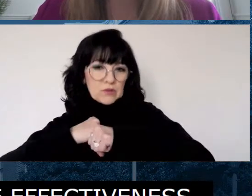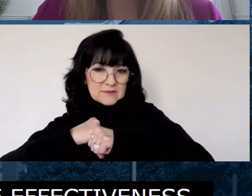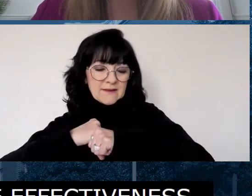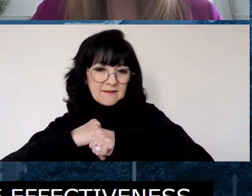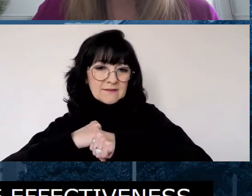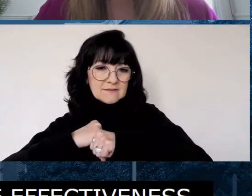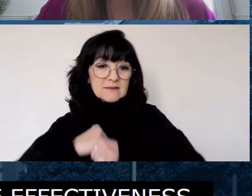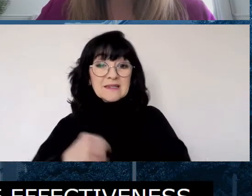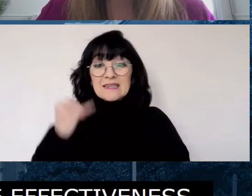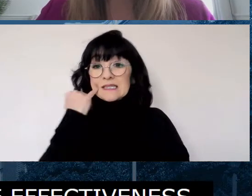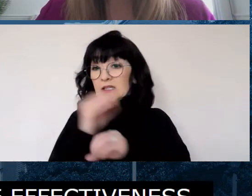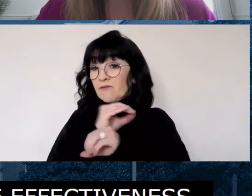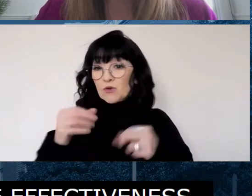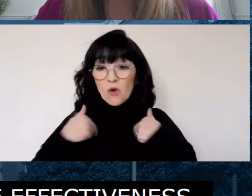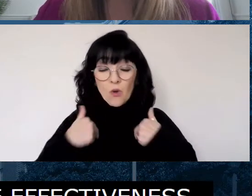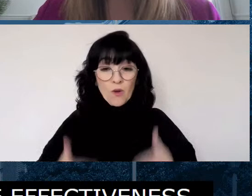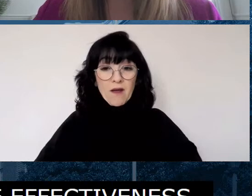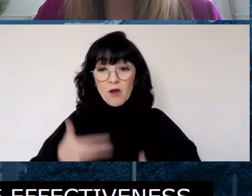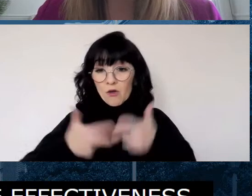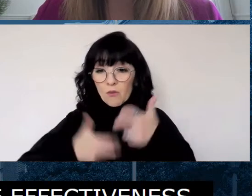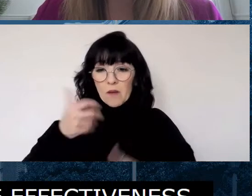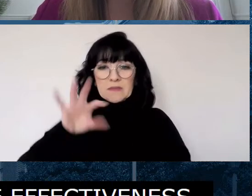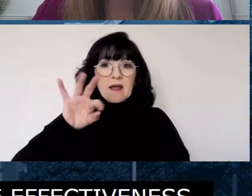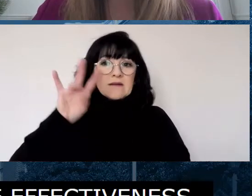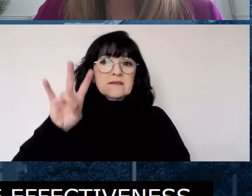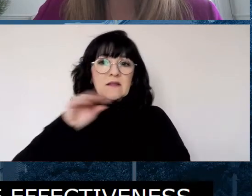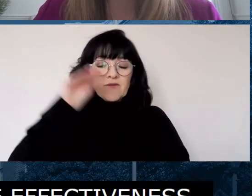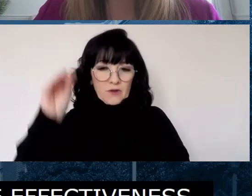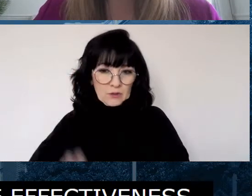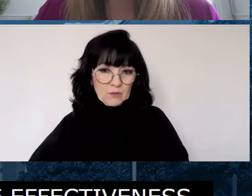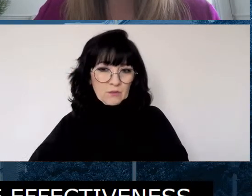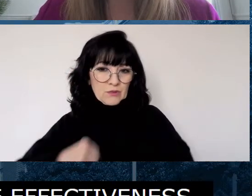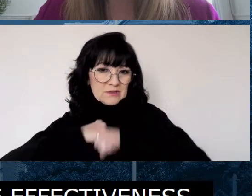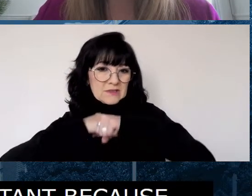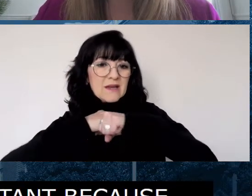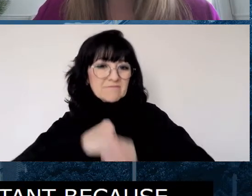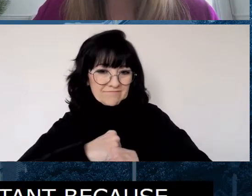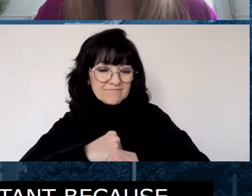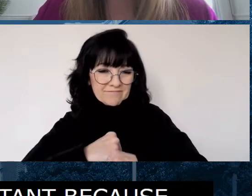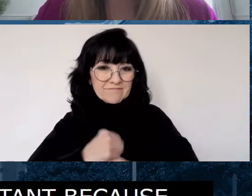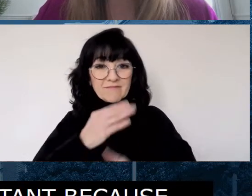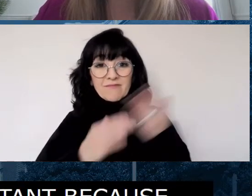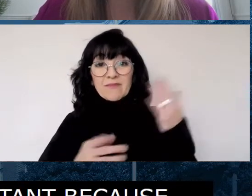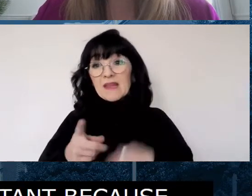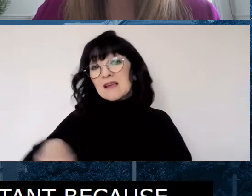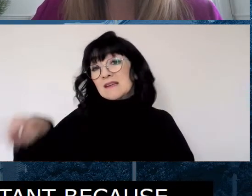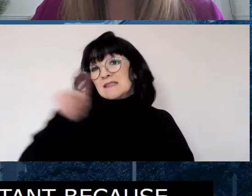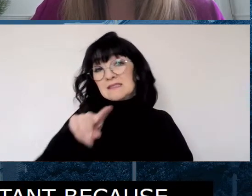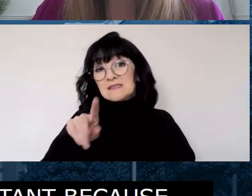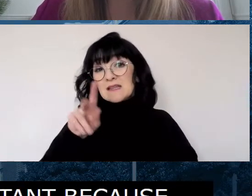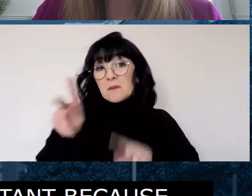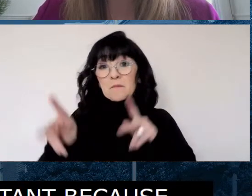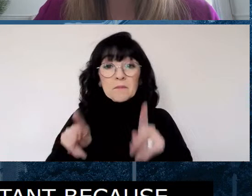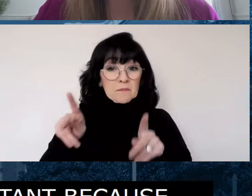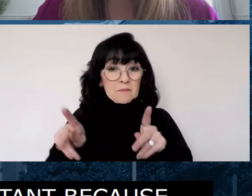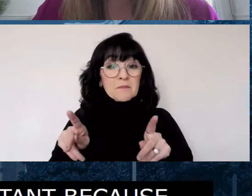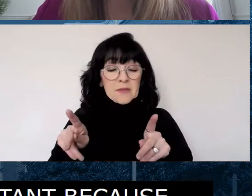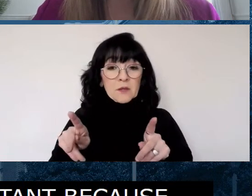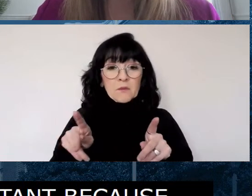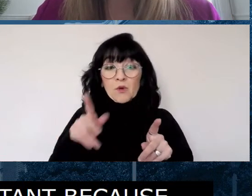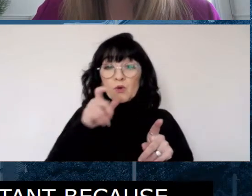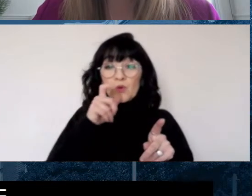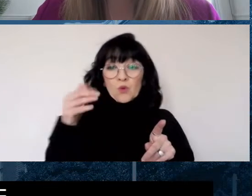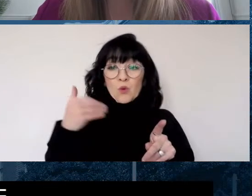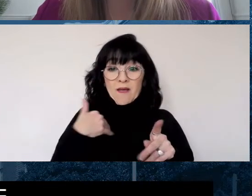not have a very strong response to the COVID vaccine, but going from 69%